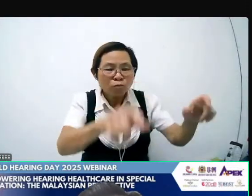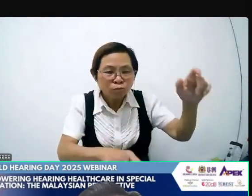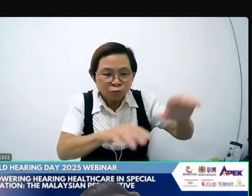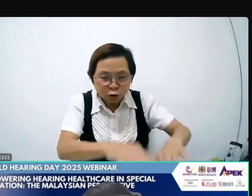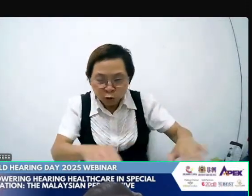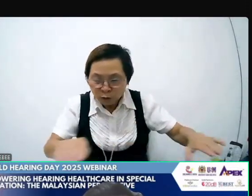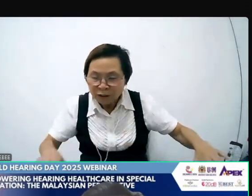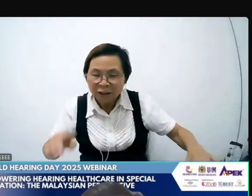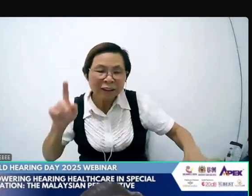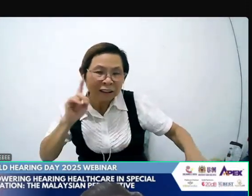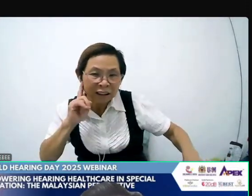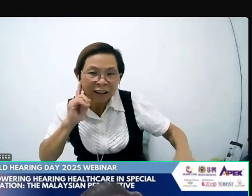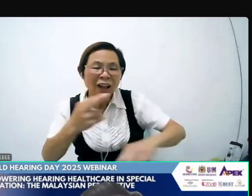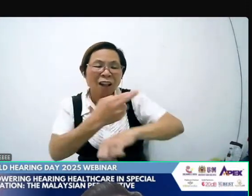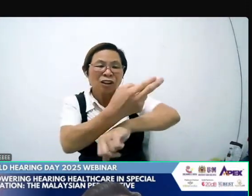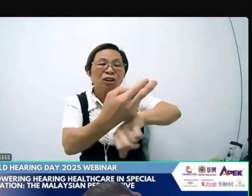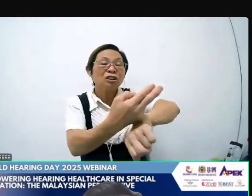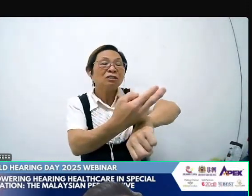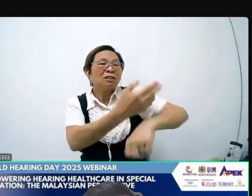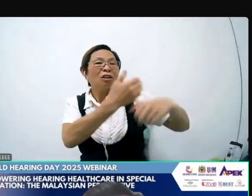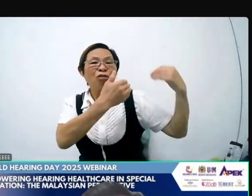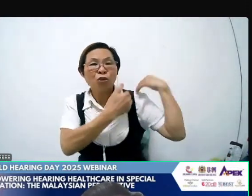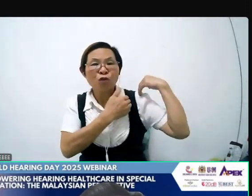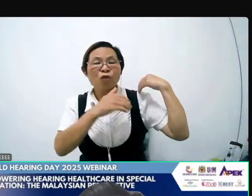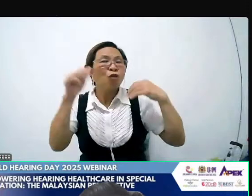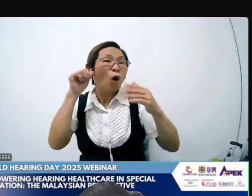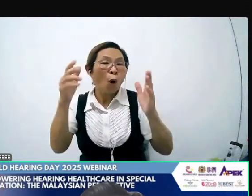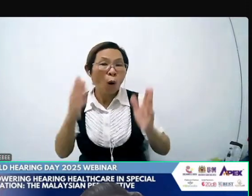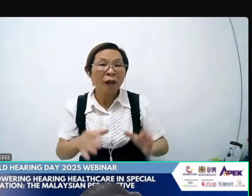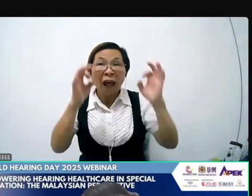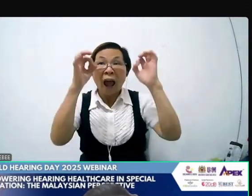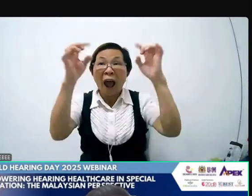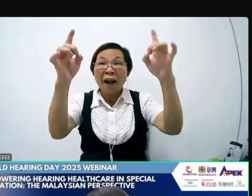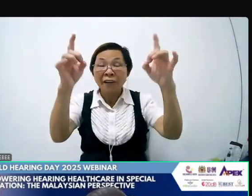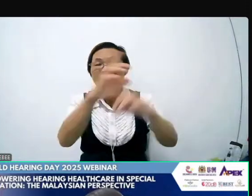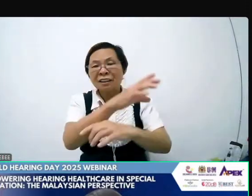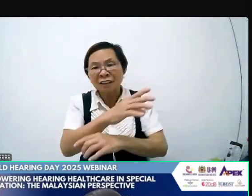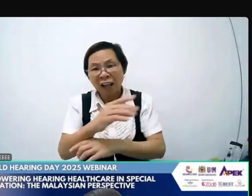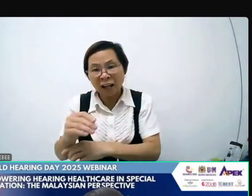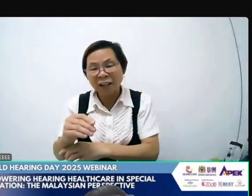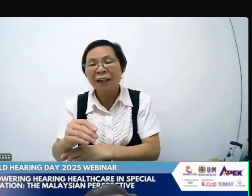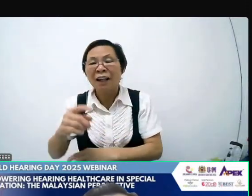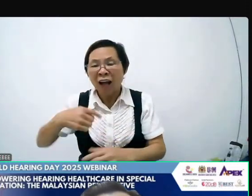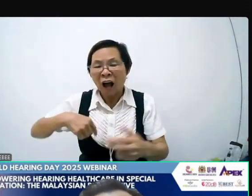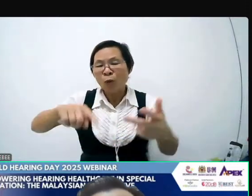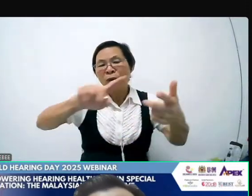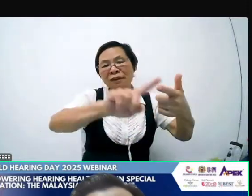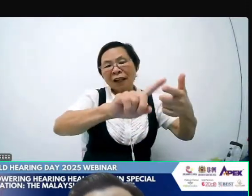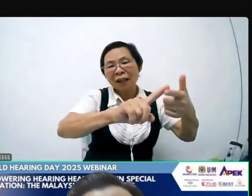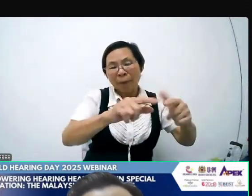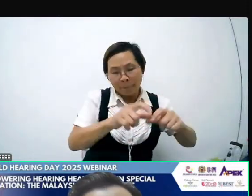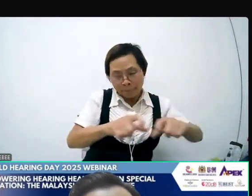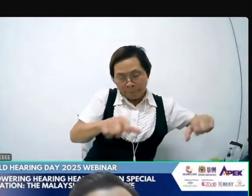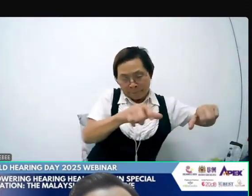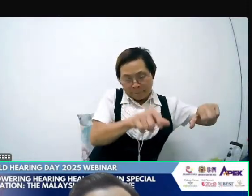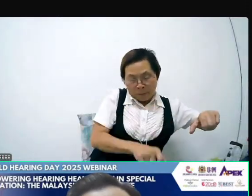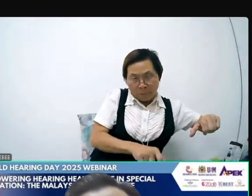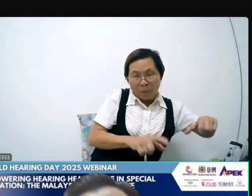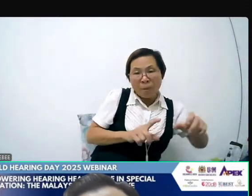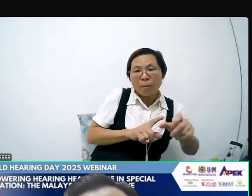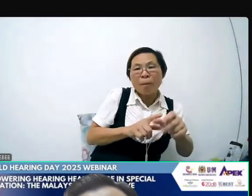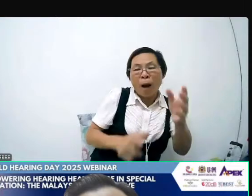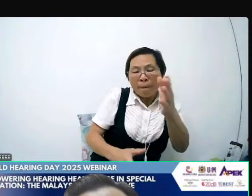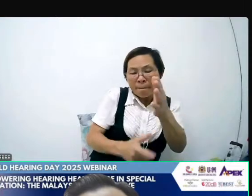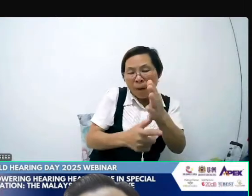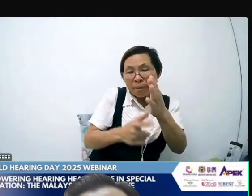the role of audiologists in educational settings. And then our second panelist is Associate